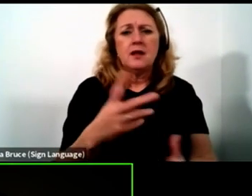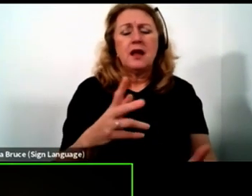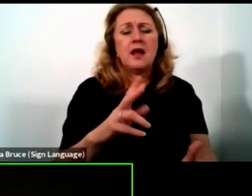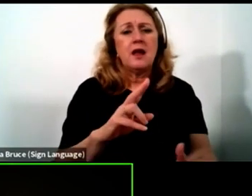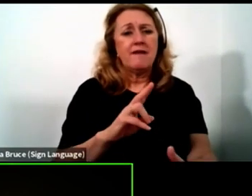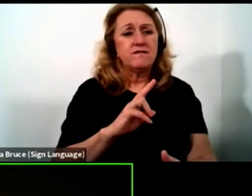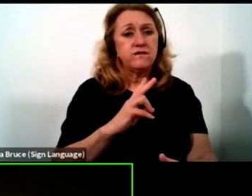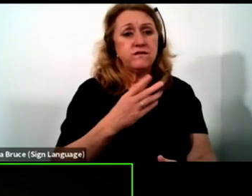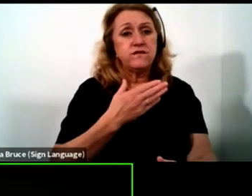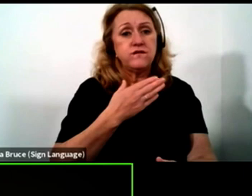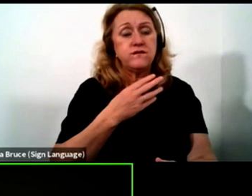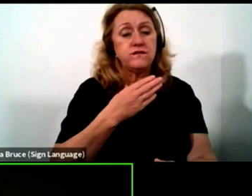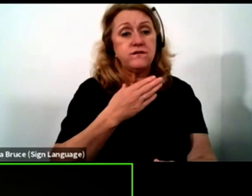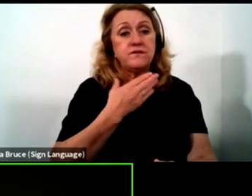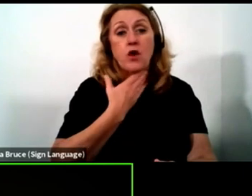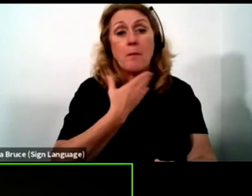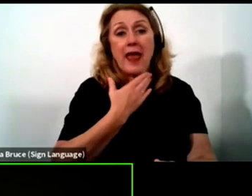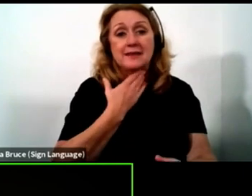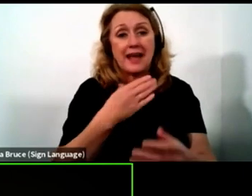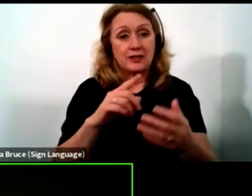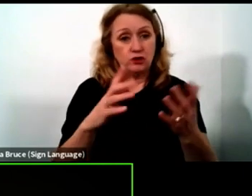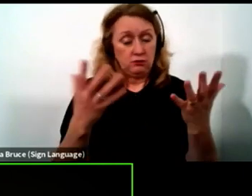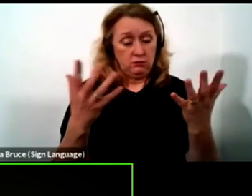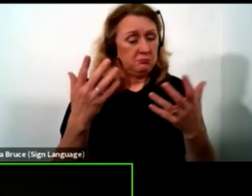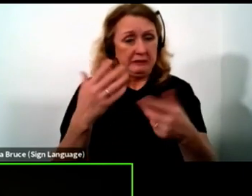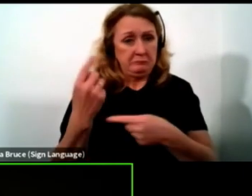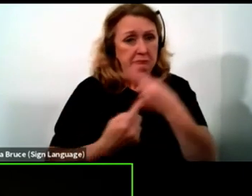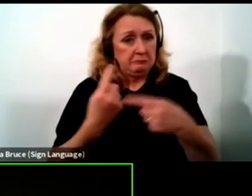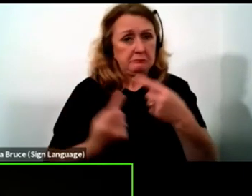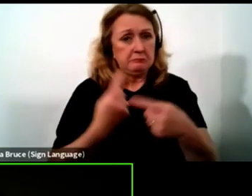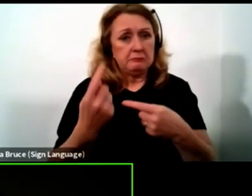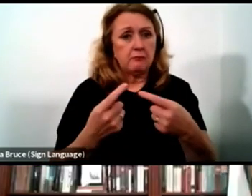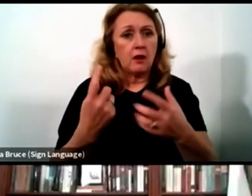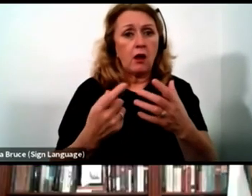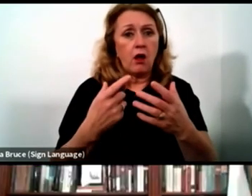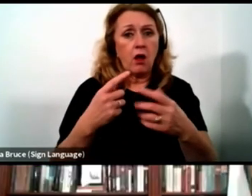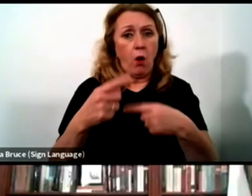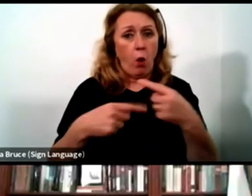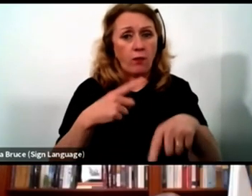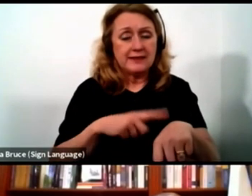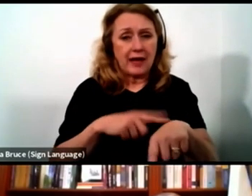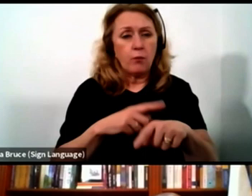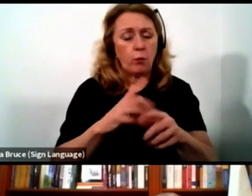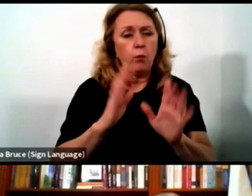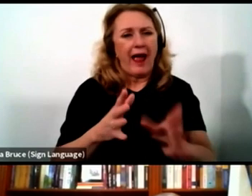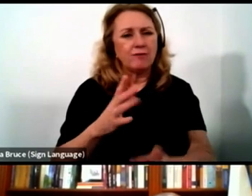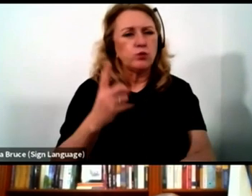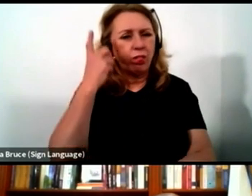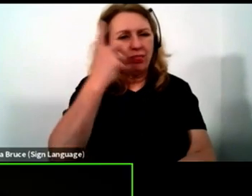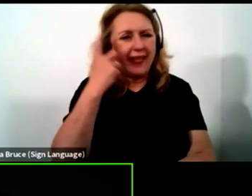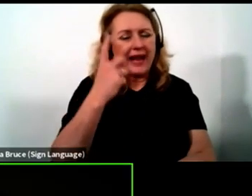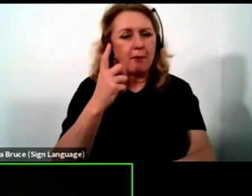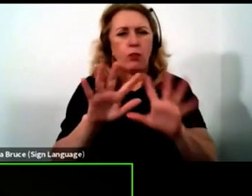Globalization, it's been happening all the time. And I think what we'll have to do is rethink globalization so